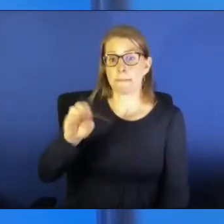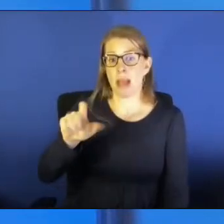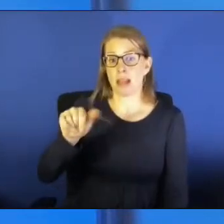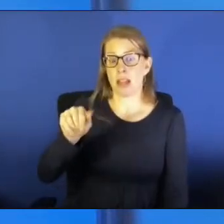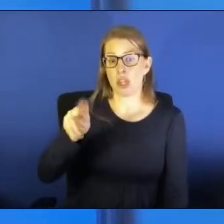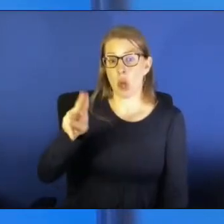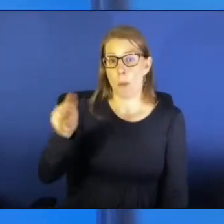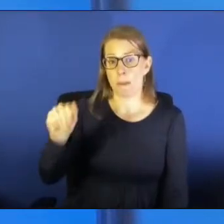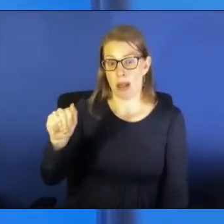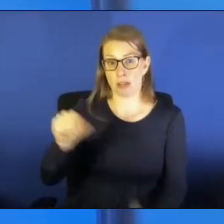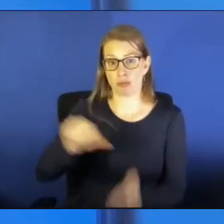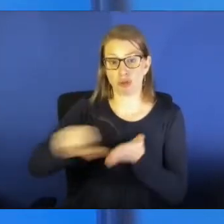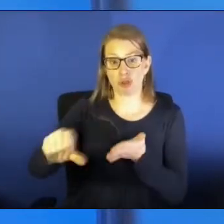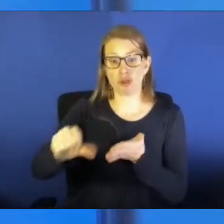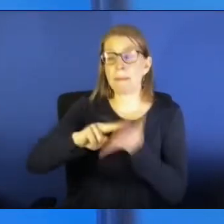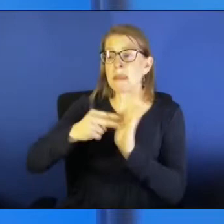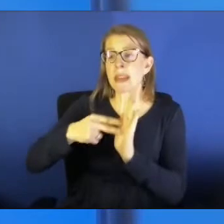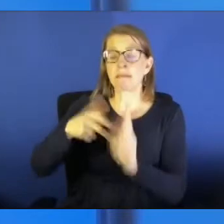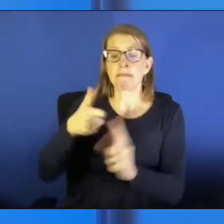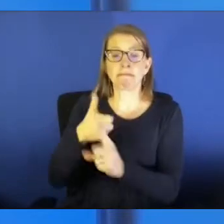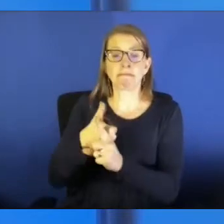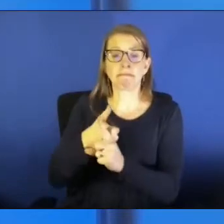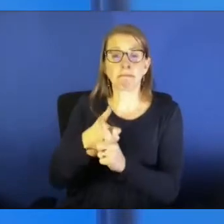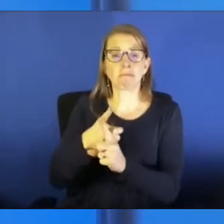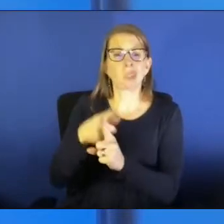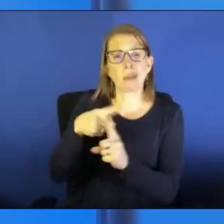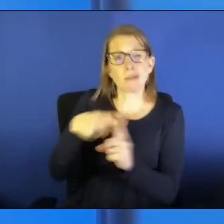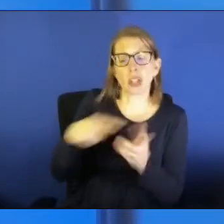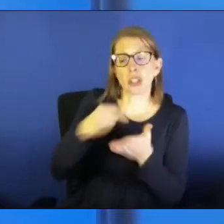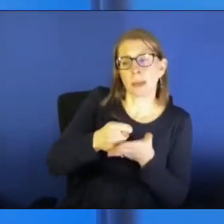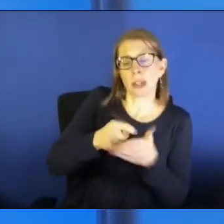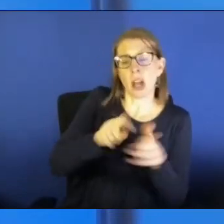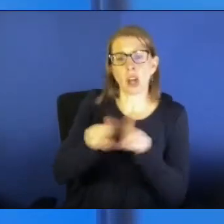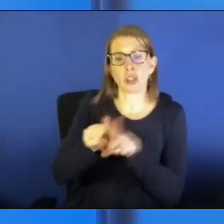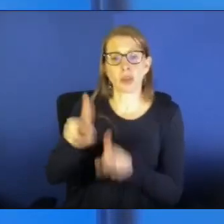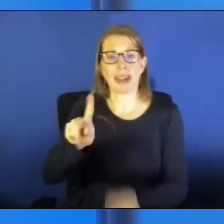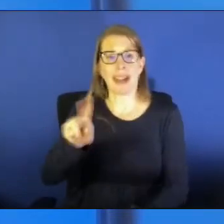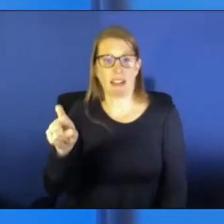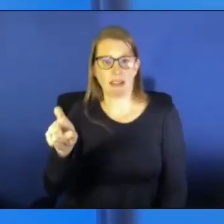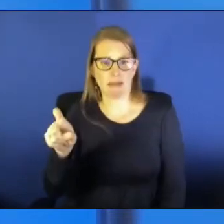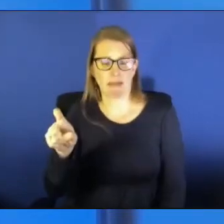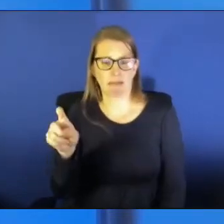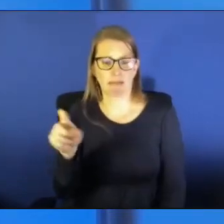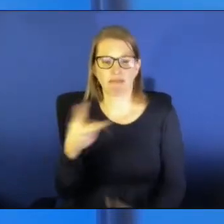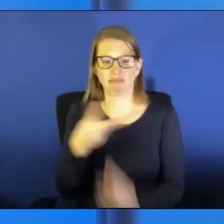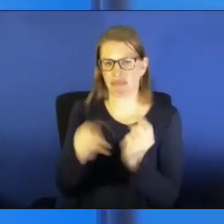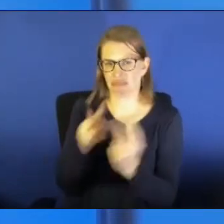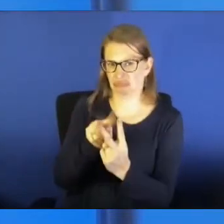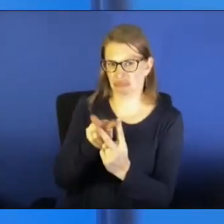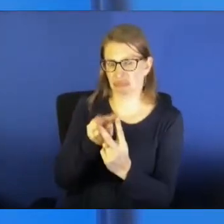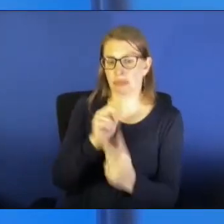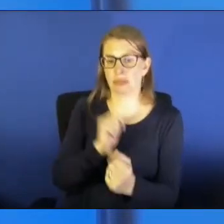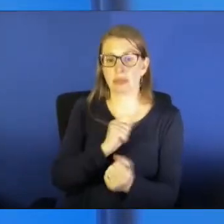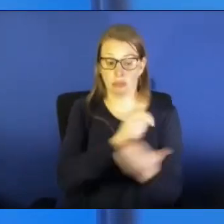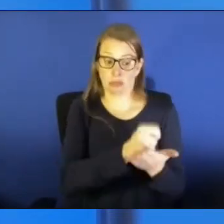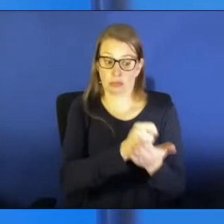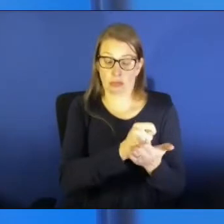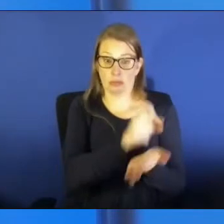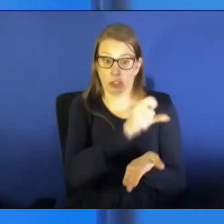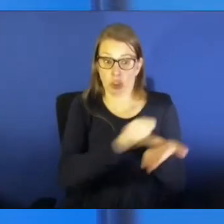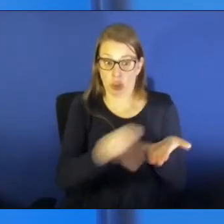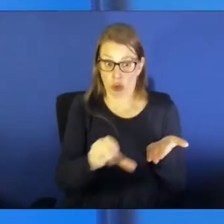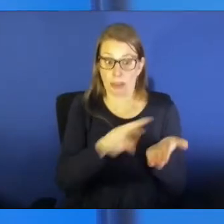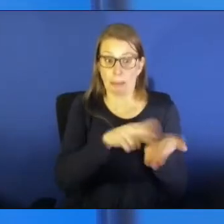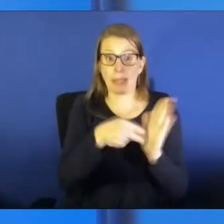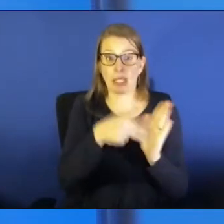is partially treatment and it's partially diagnostic. So the treatment part of surgery is we're going to talk about where